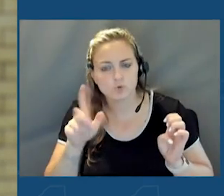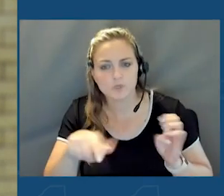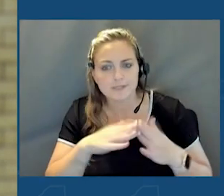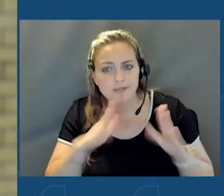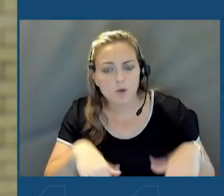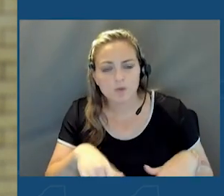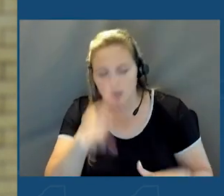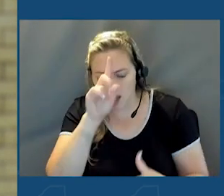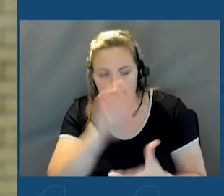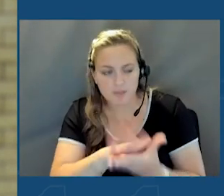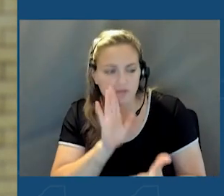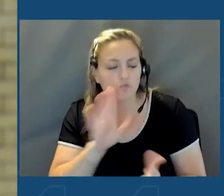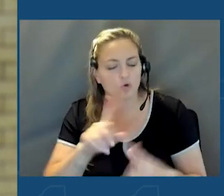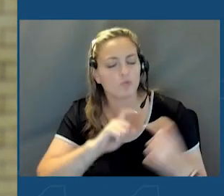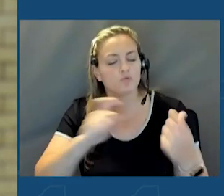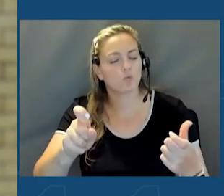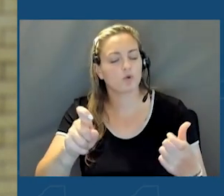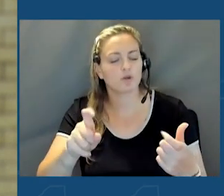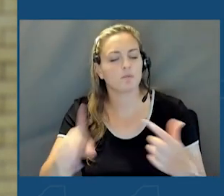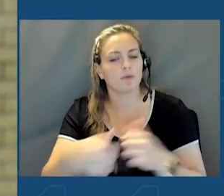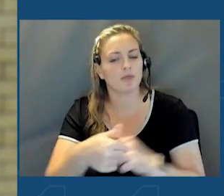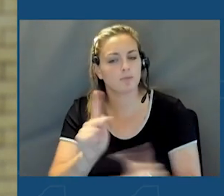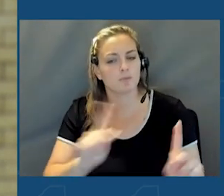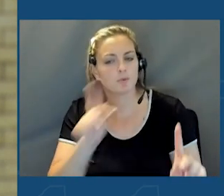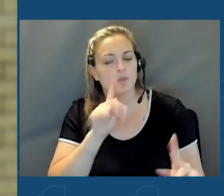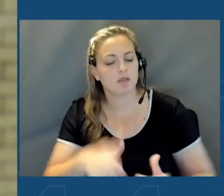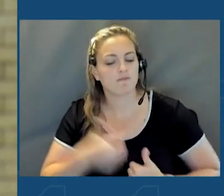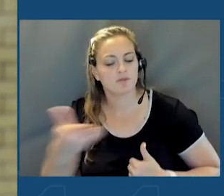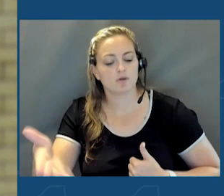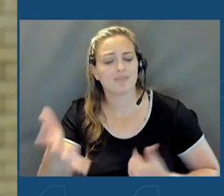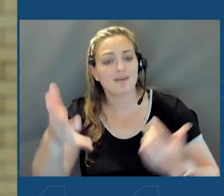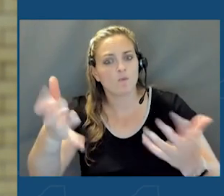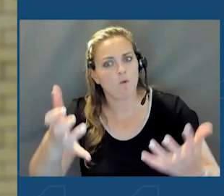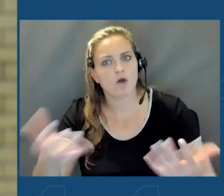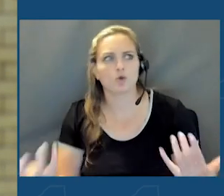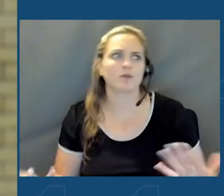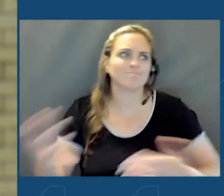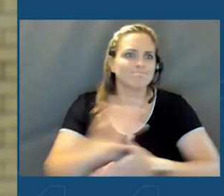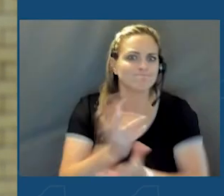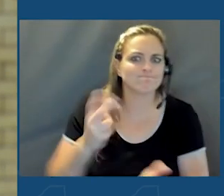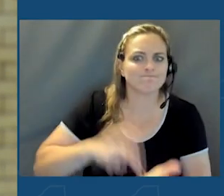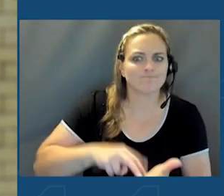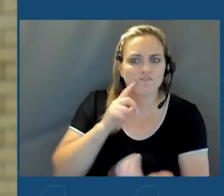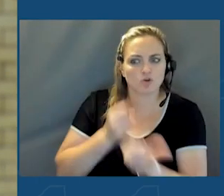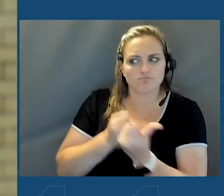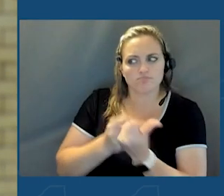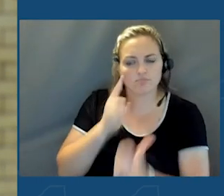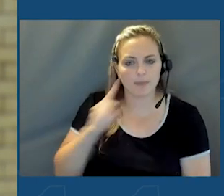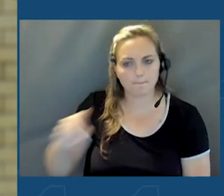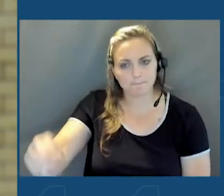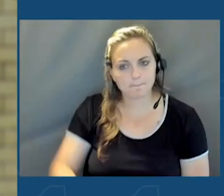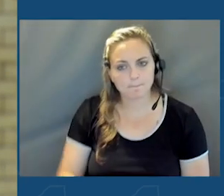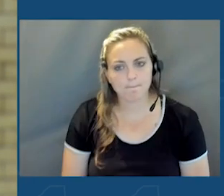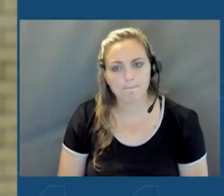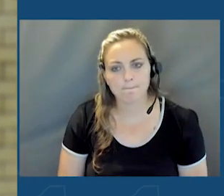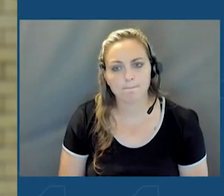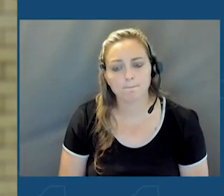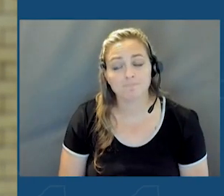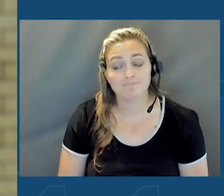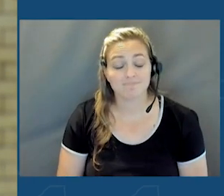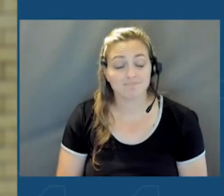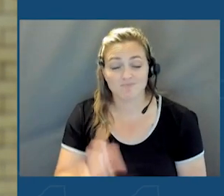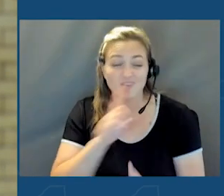believe you'll be rewarded by your constituents because they want you to step up on their behalf. Because at the end of the day,